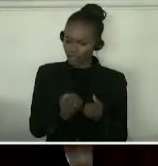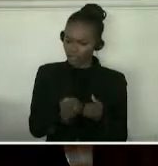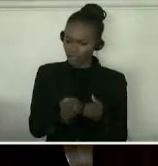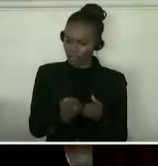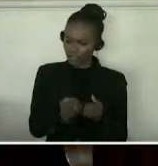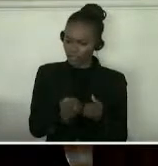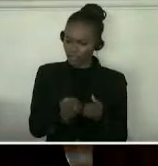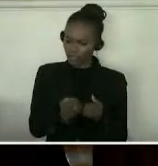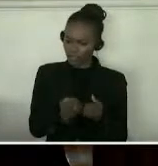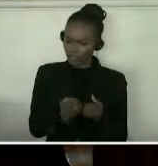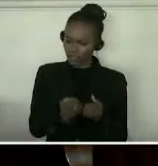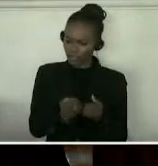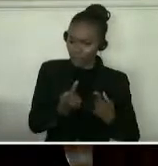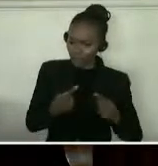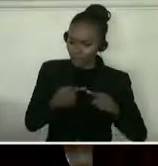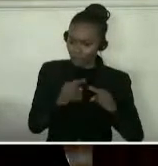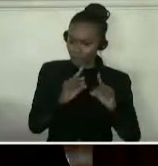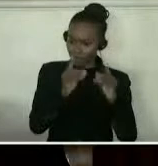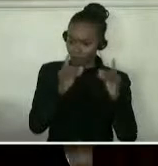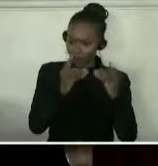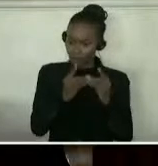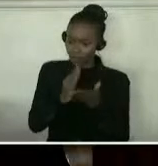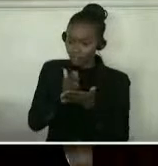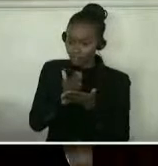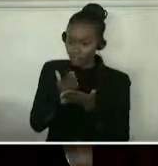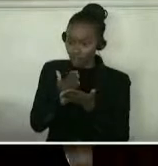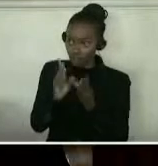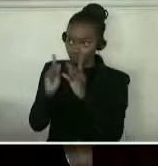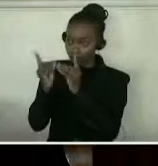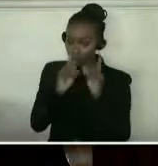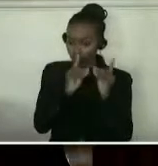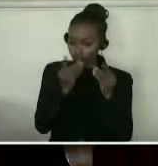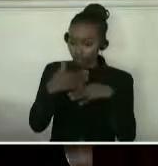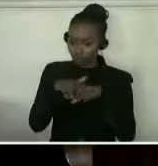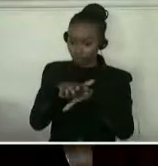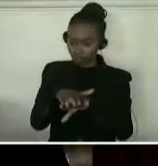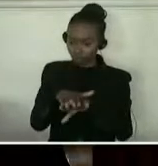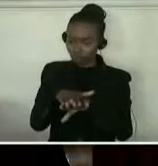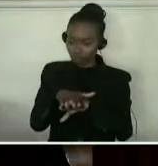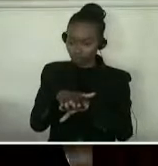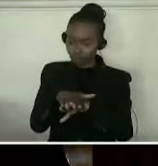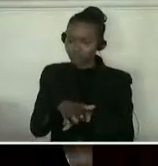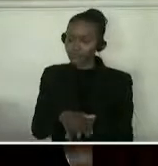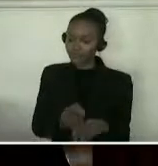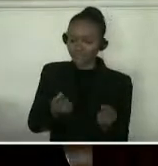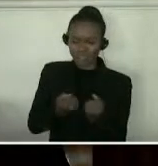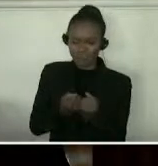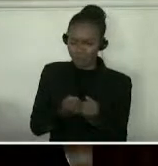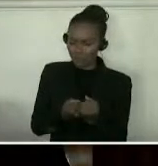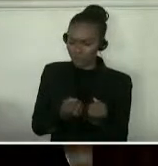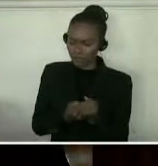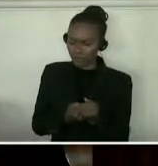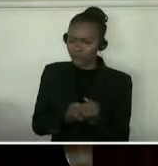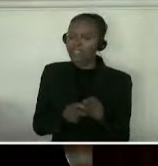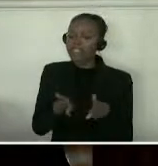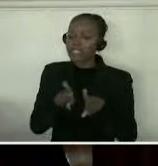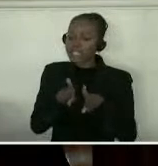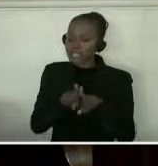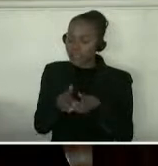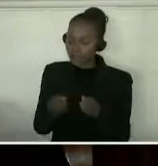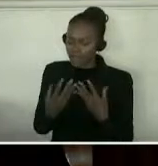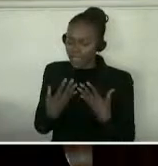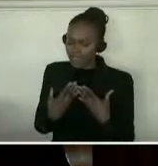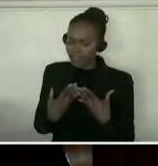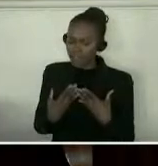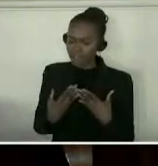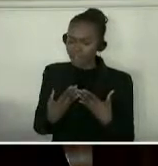in sharing the two departments and also providing constructive debates when